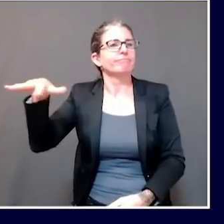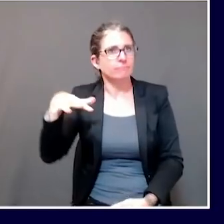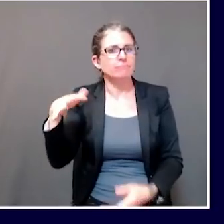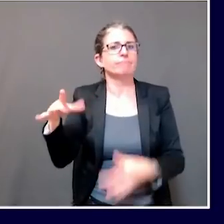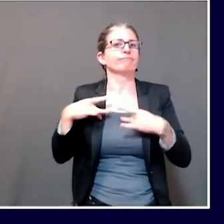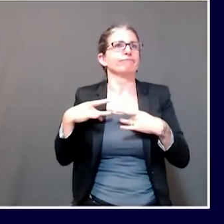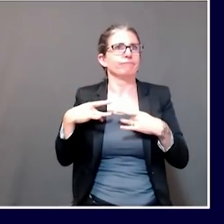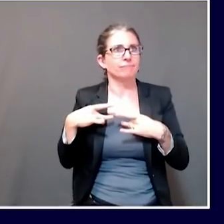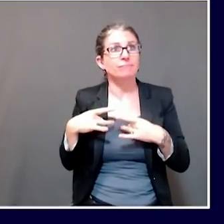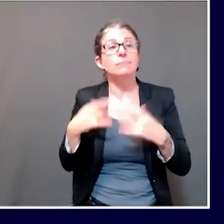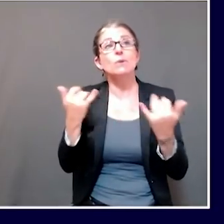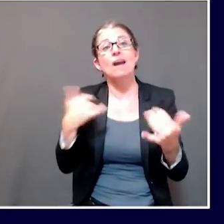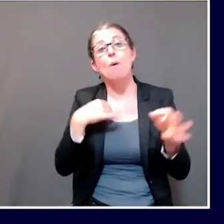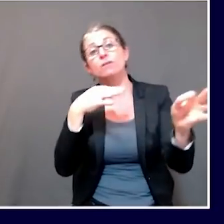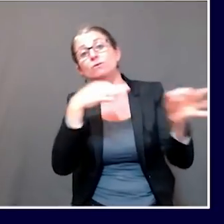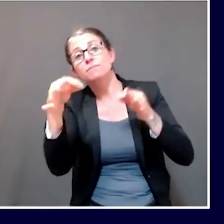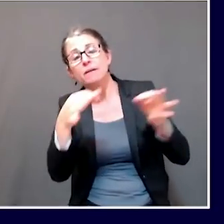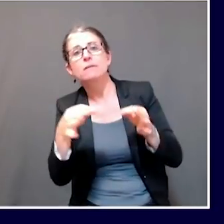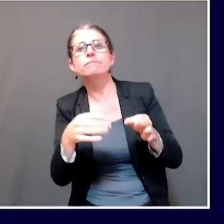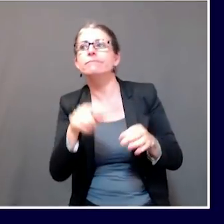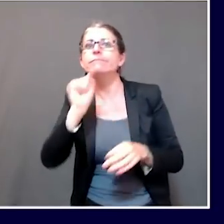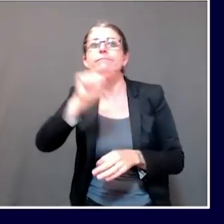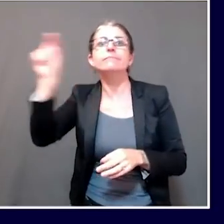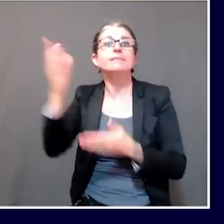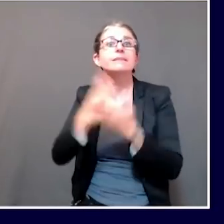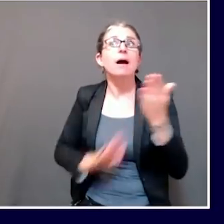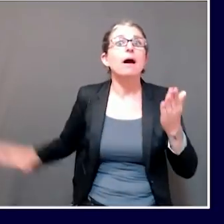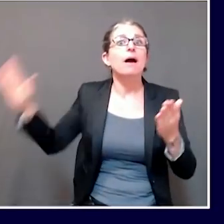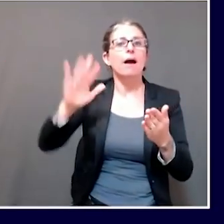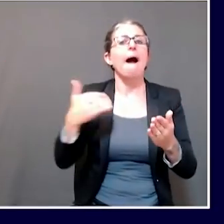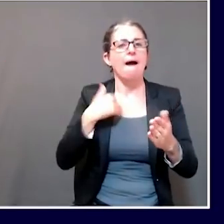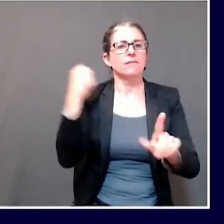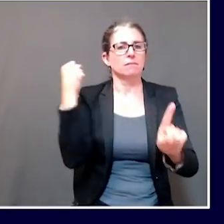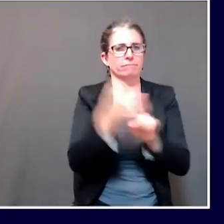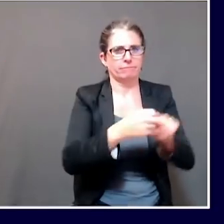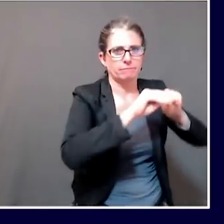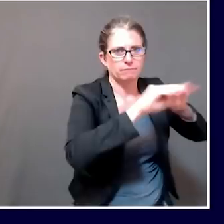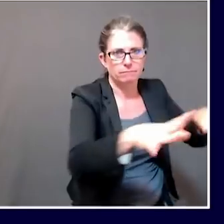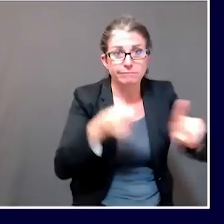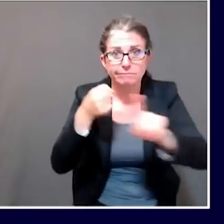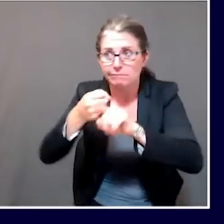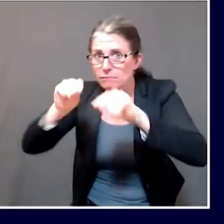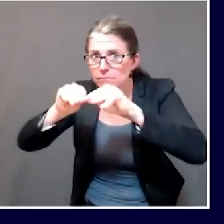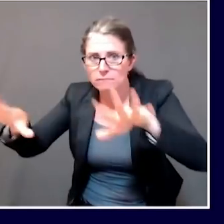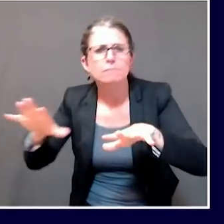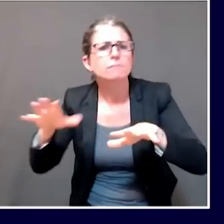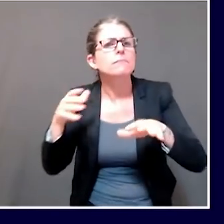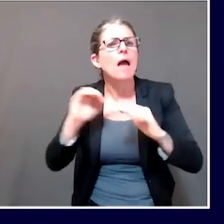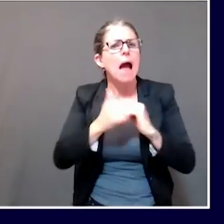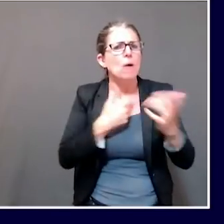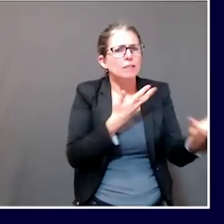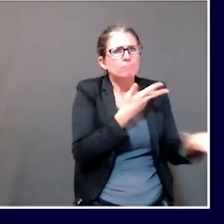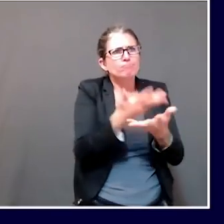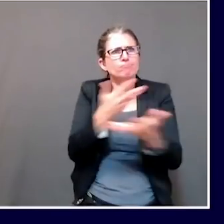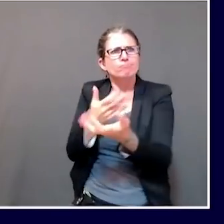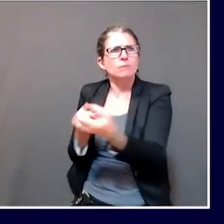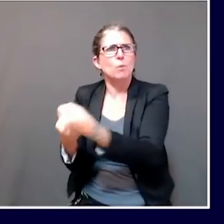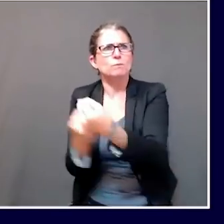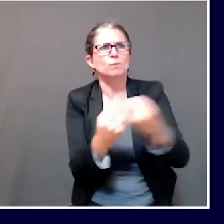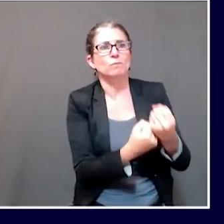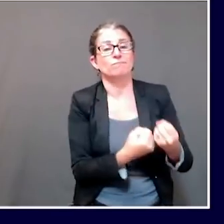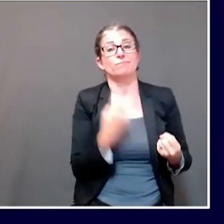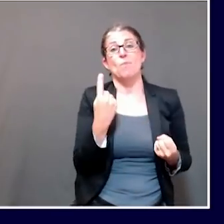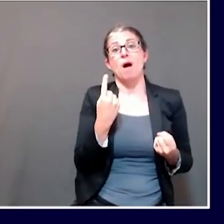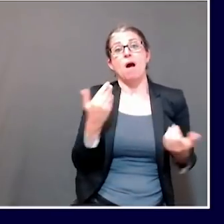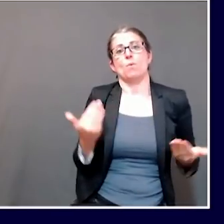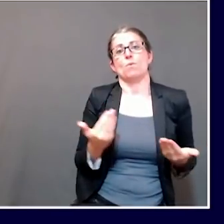CDC is involved with right now. I'm pleased to report that one outbreak has closed at the